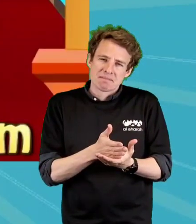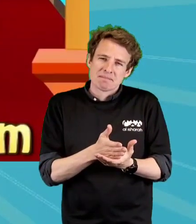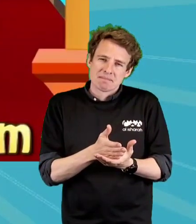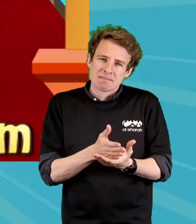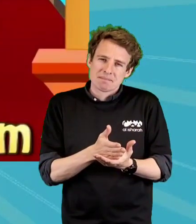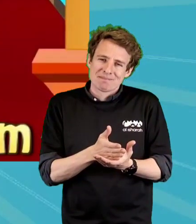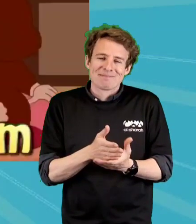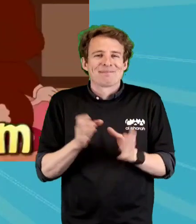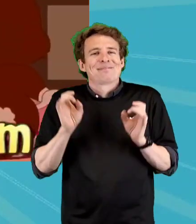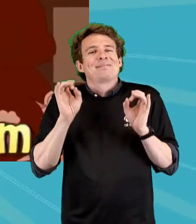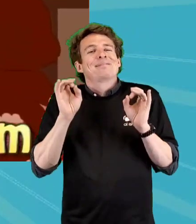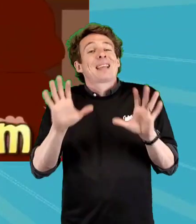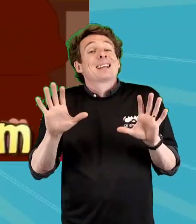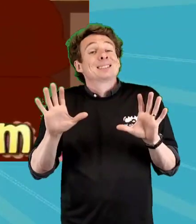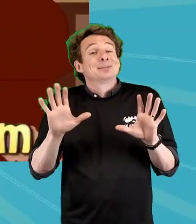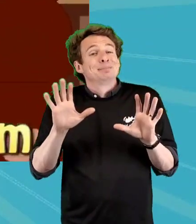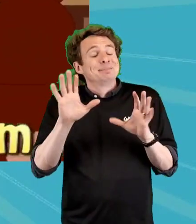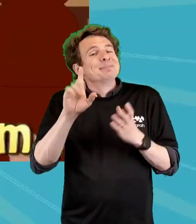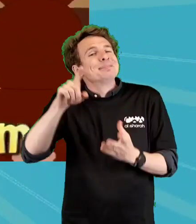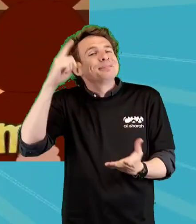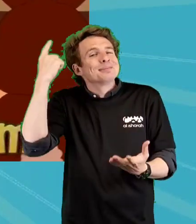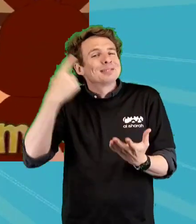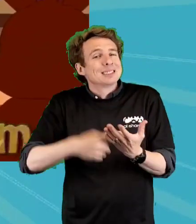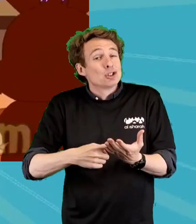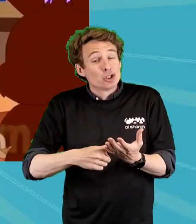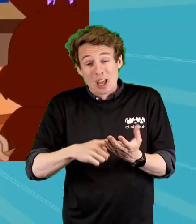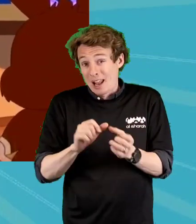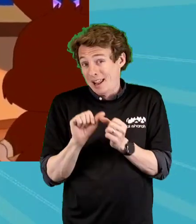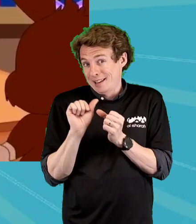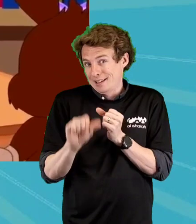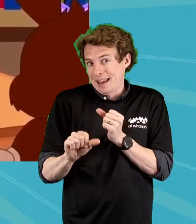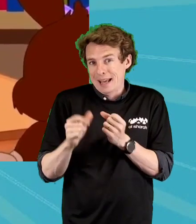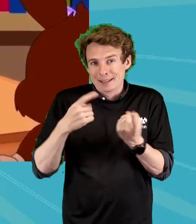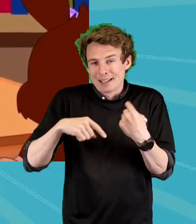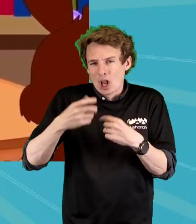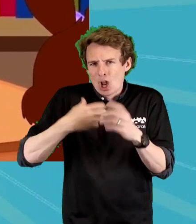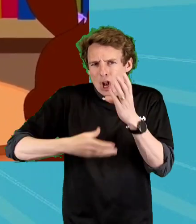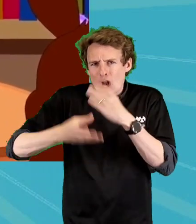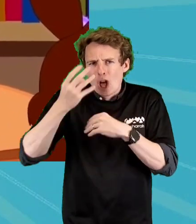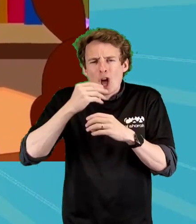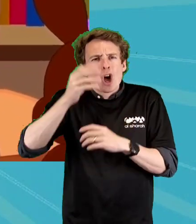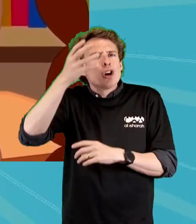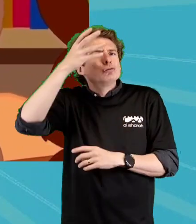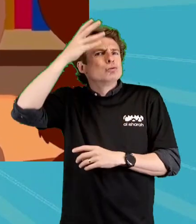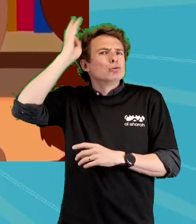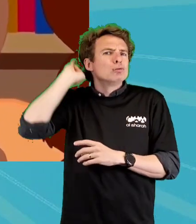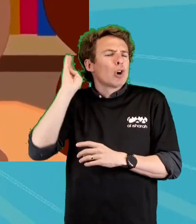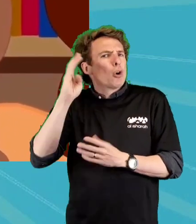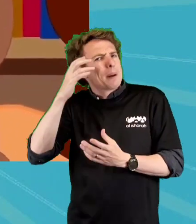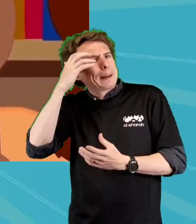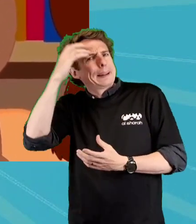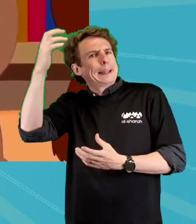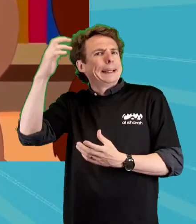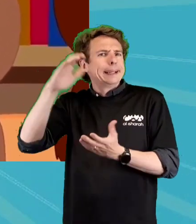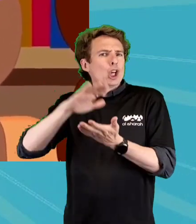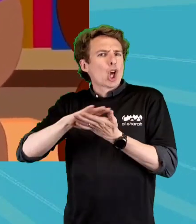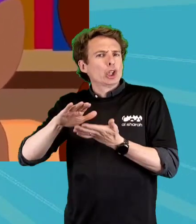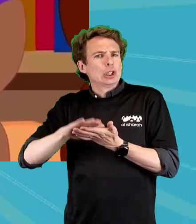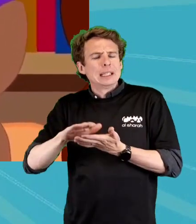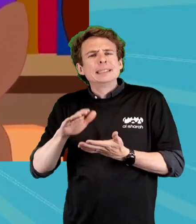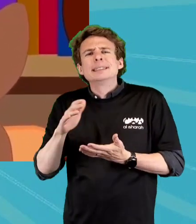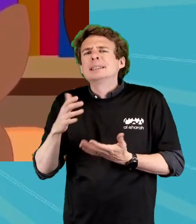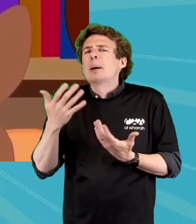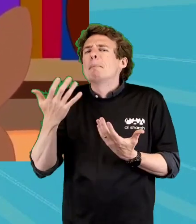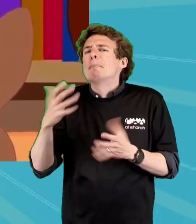prophet. That's all for today. Inshallah, in our next episode, we will learn what the Roman